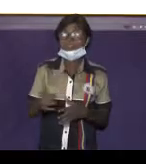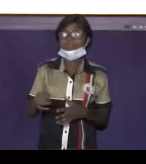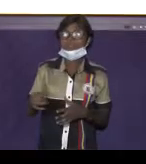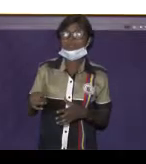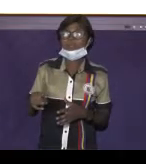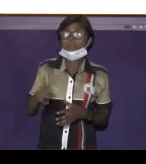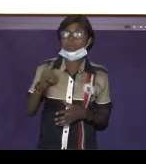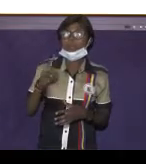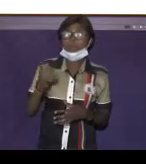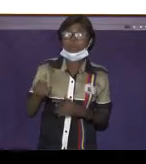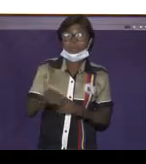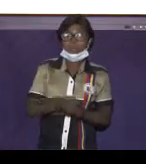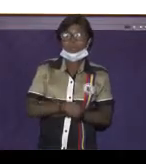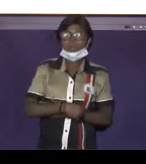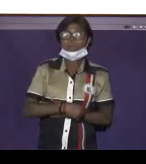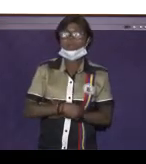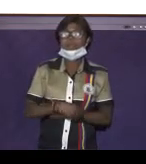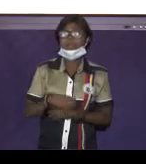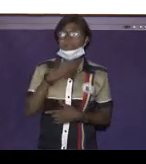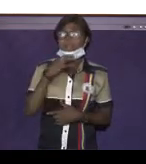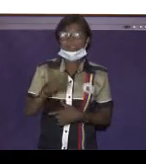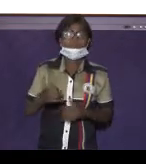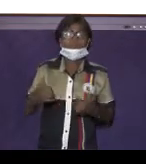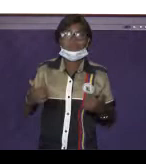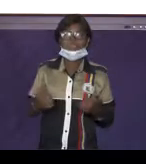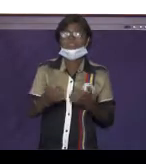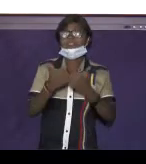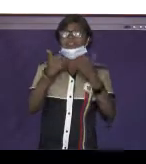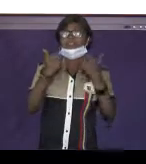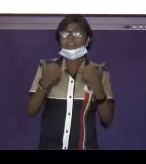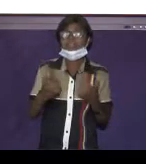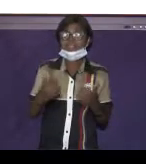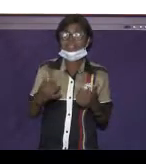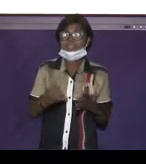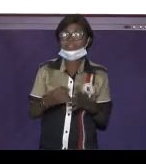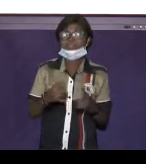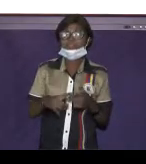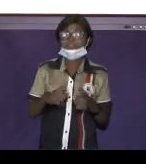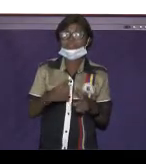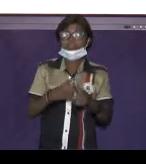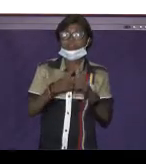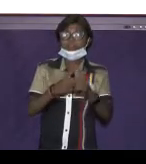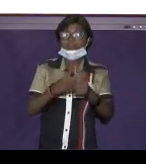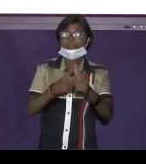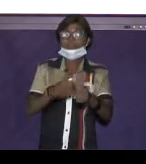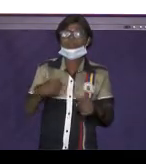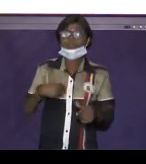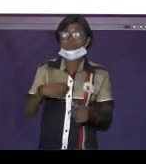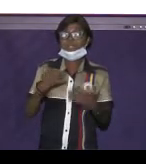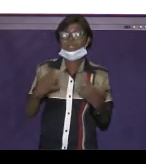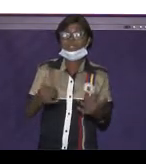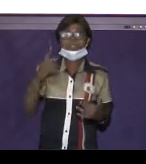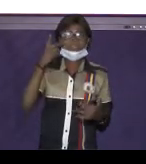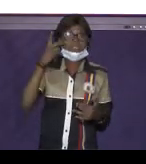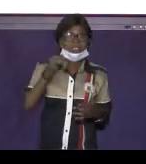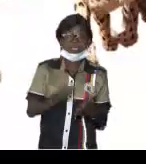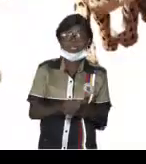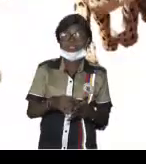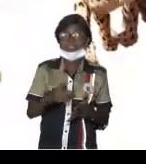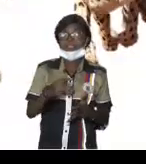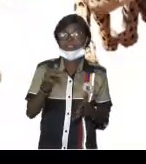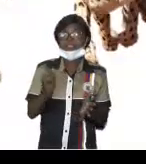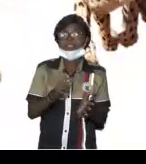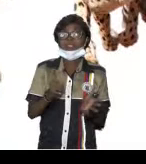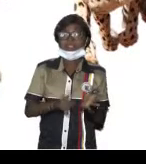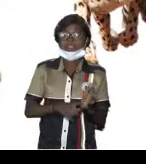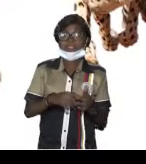So one day, Usain Bolt challenged this cheater to a race. And we now discovered that Usain Bolt runs at an average